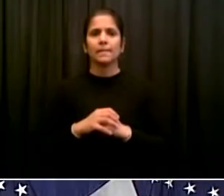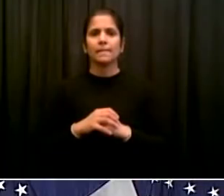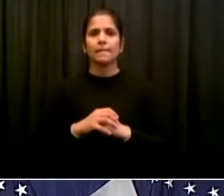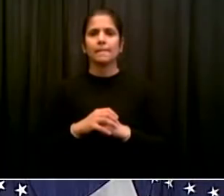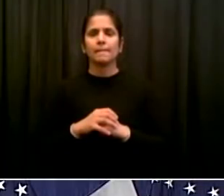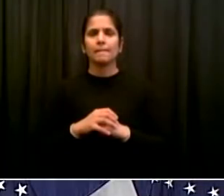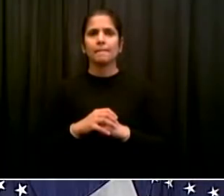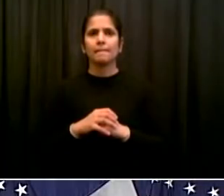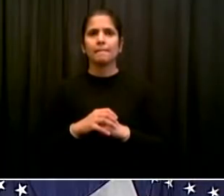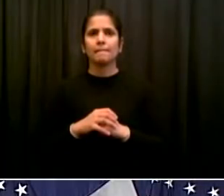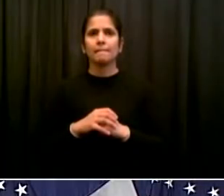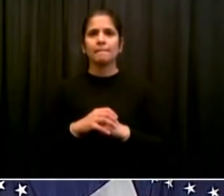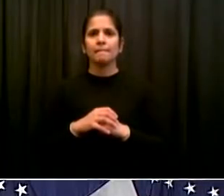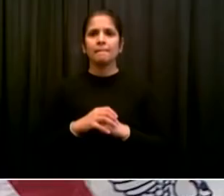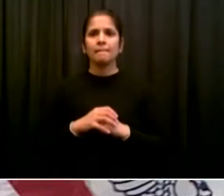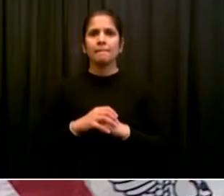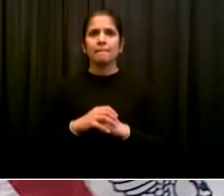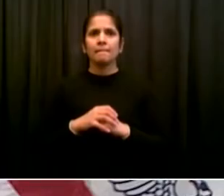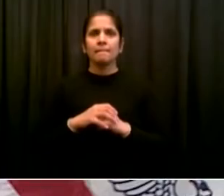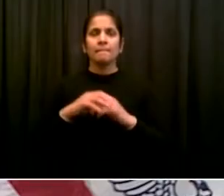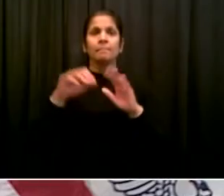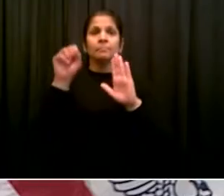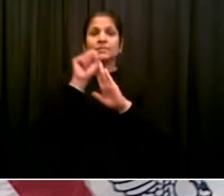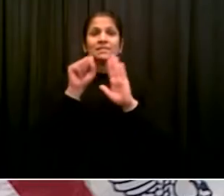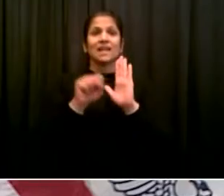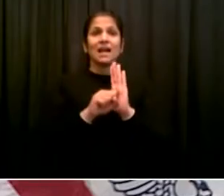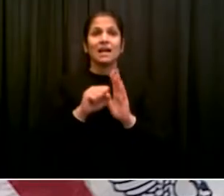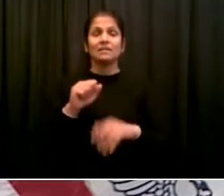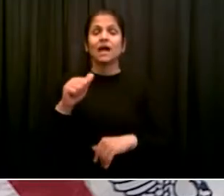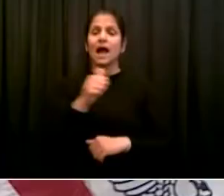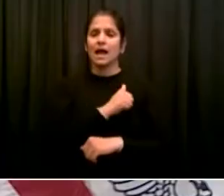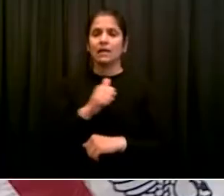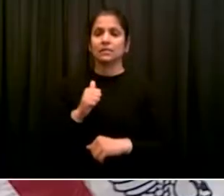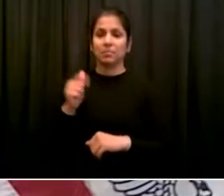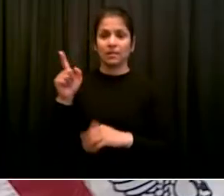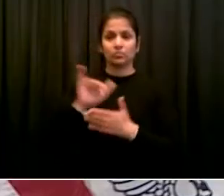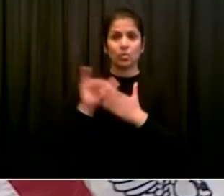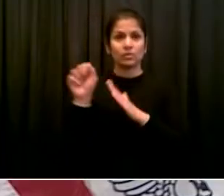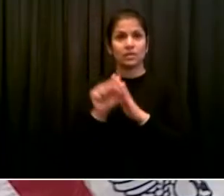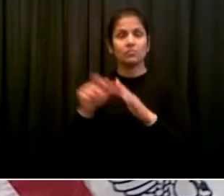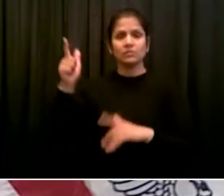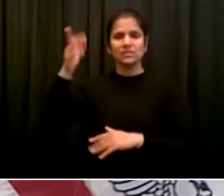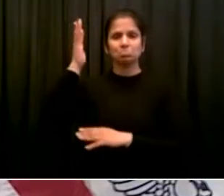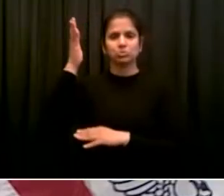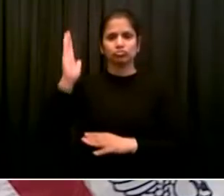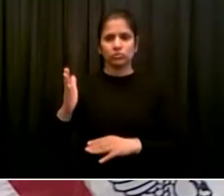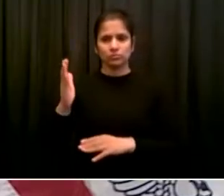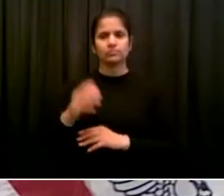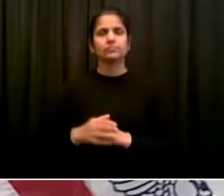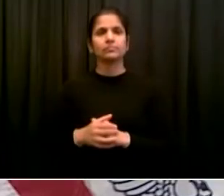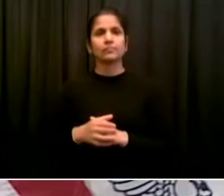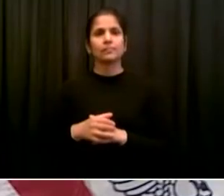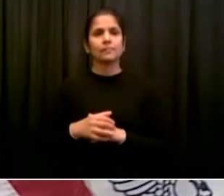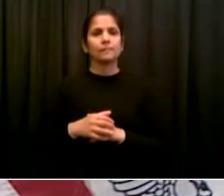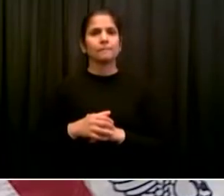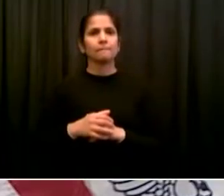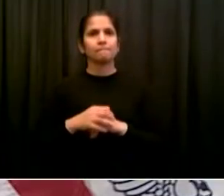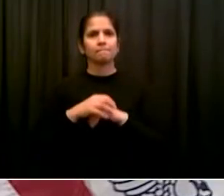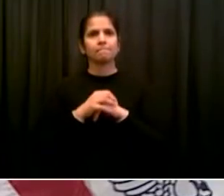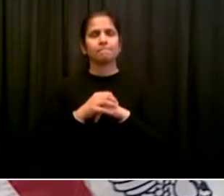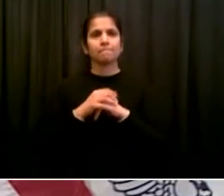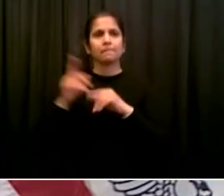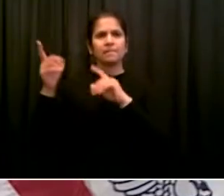The state assembly speaker has now begun this process that could lead to Governor Cuomo's impeachment. Look, you've made it